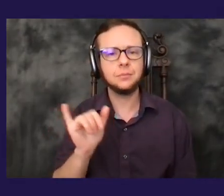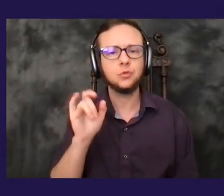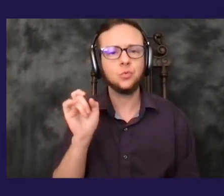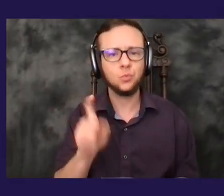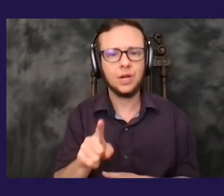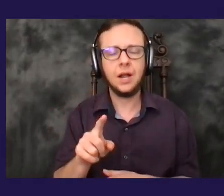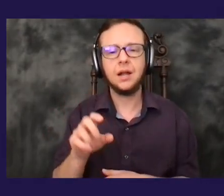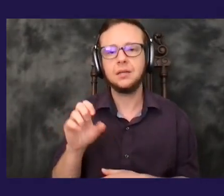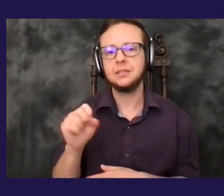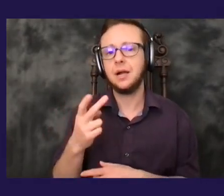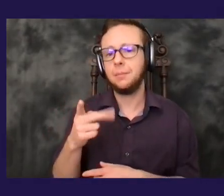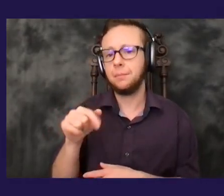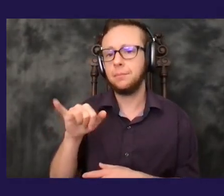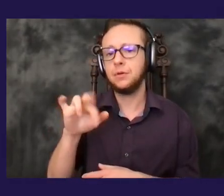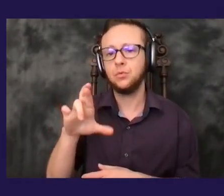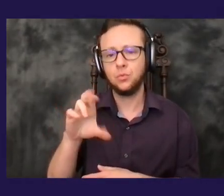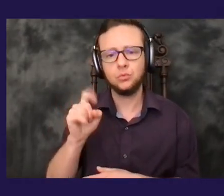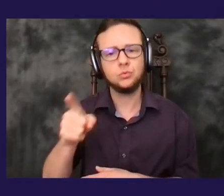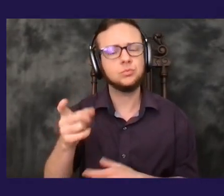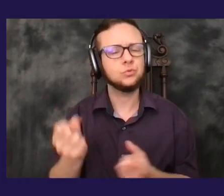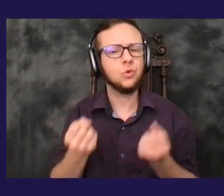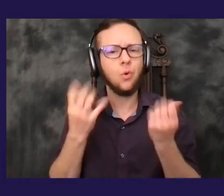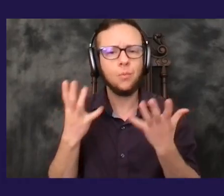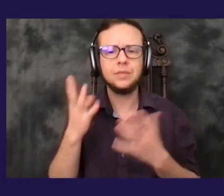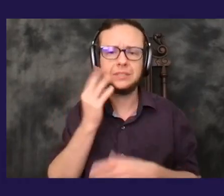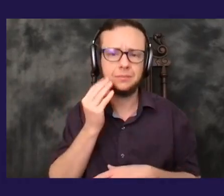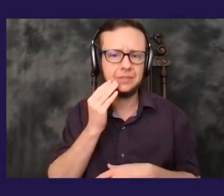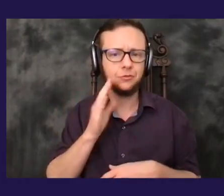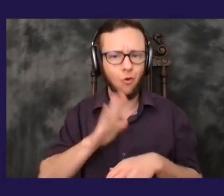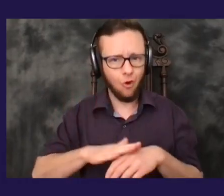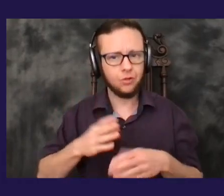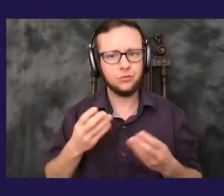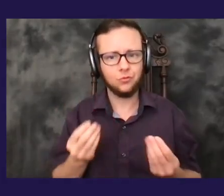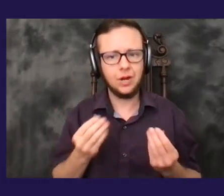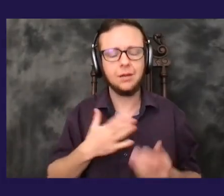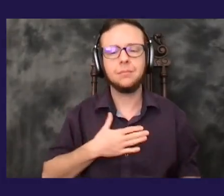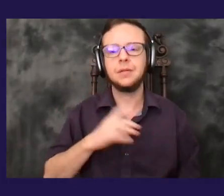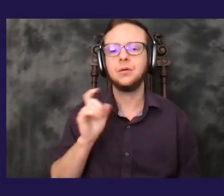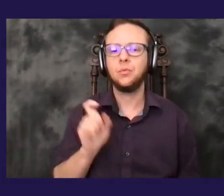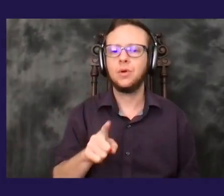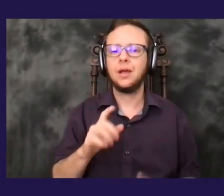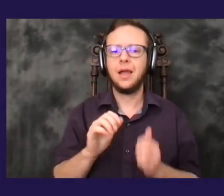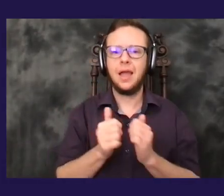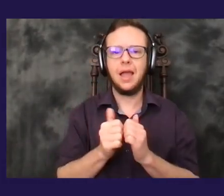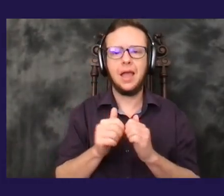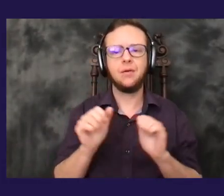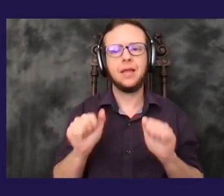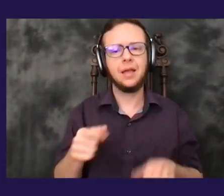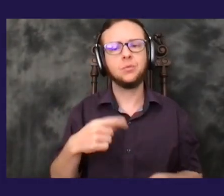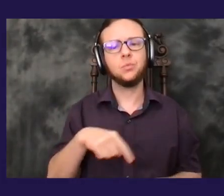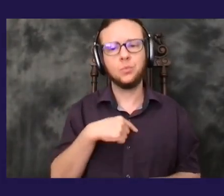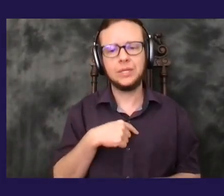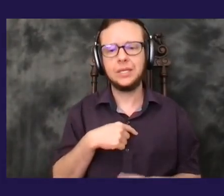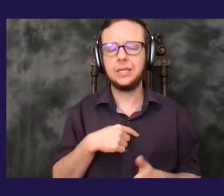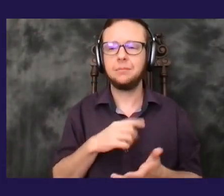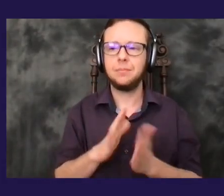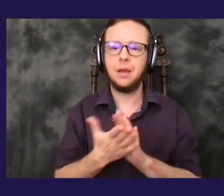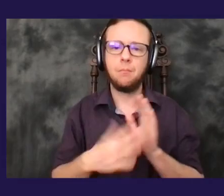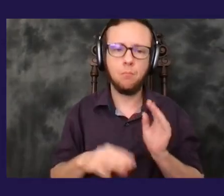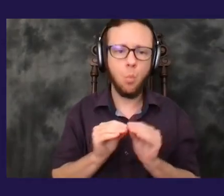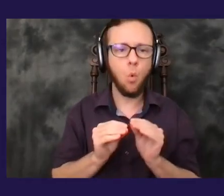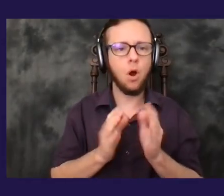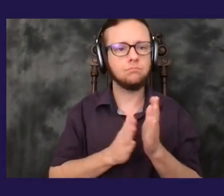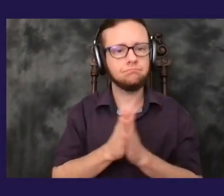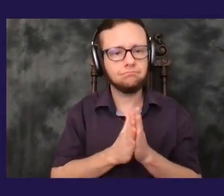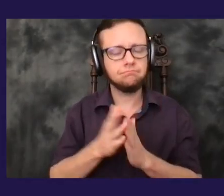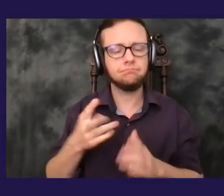the ground. And my question is, how can we be more proactive? How important